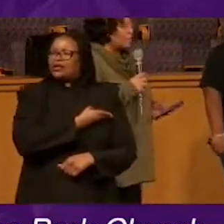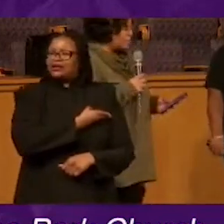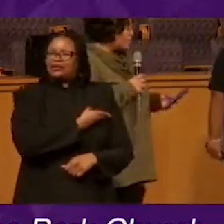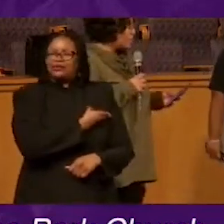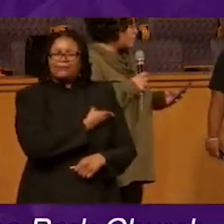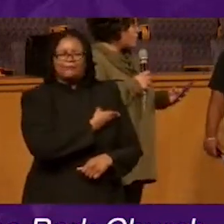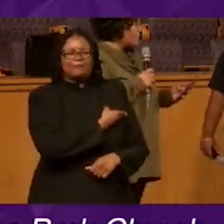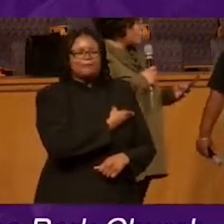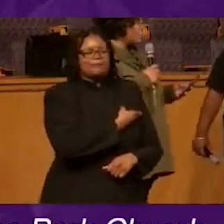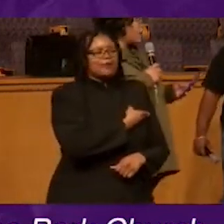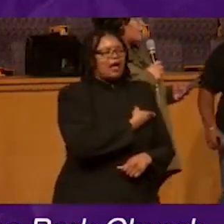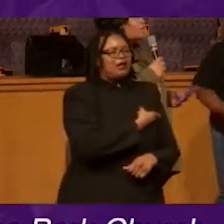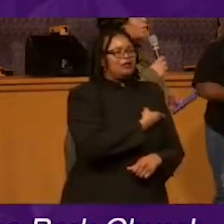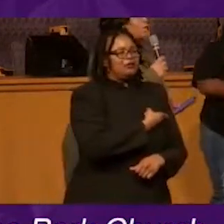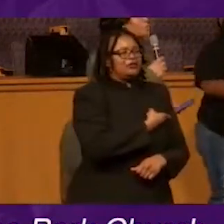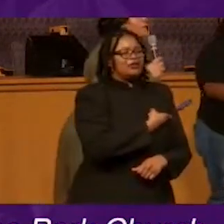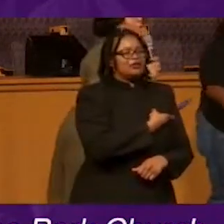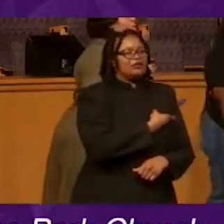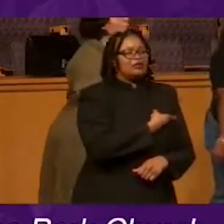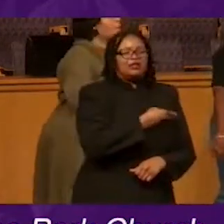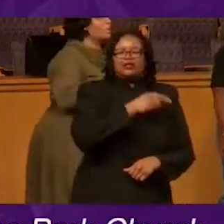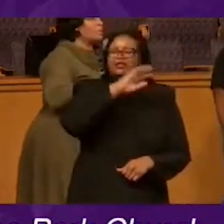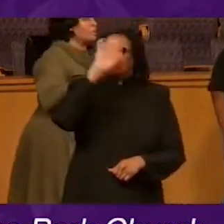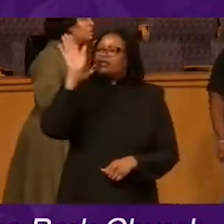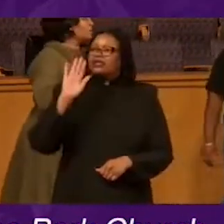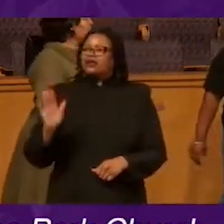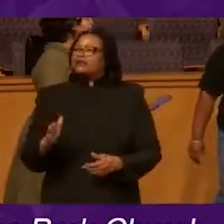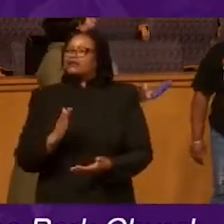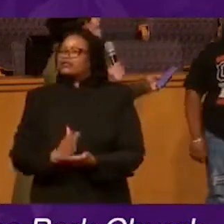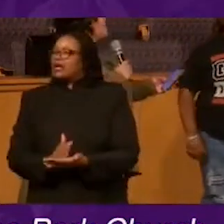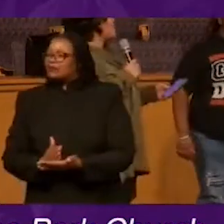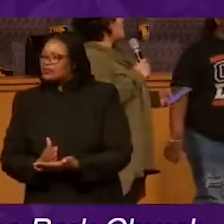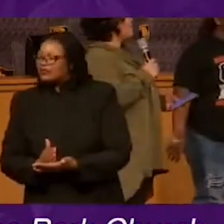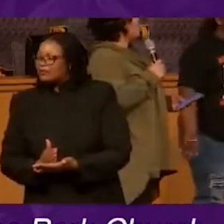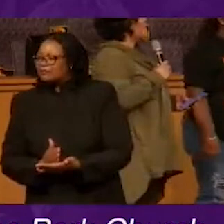Yeah. Never runs out on me. I'm here.